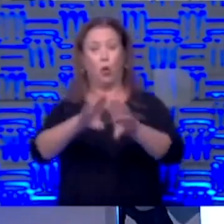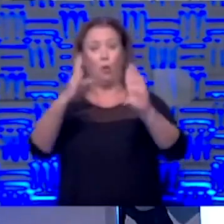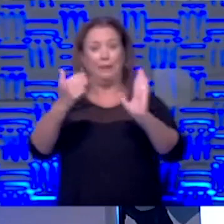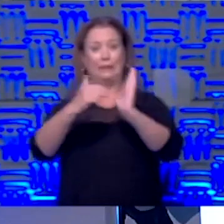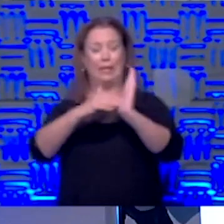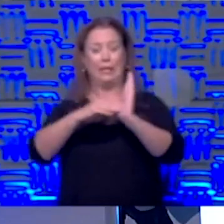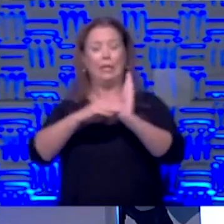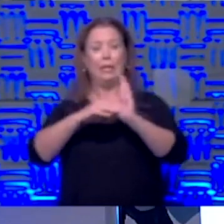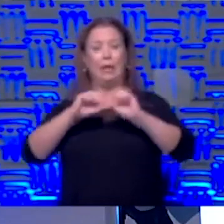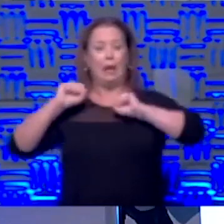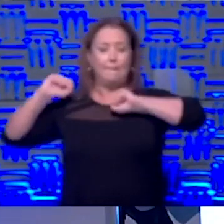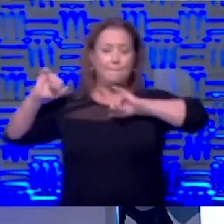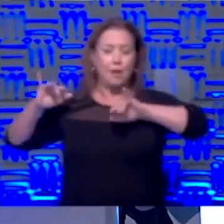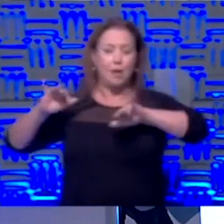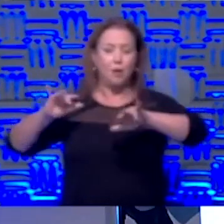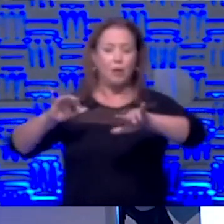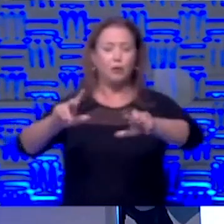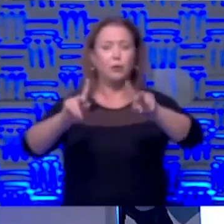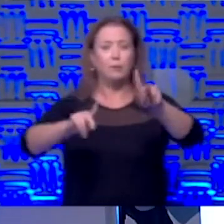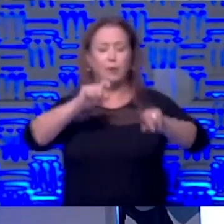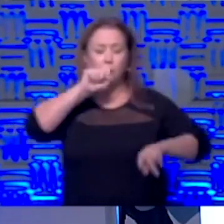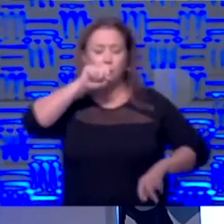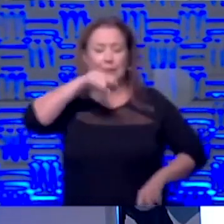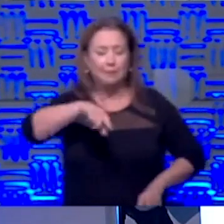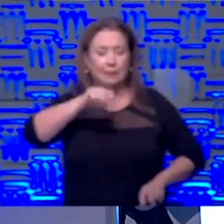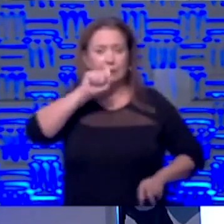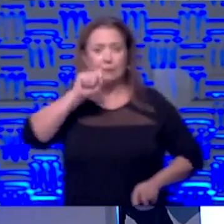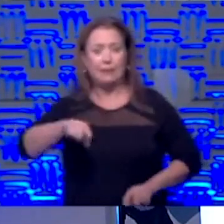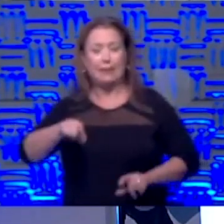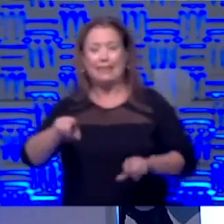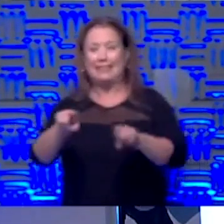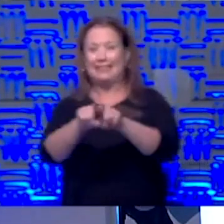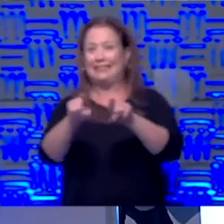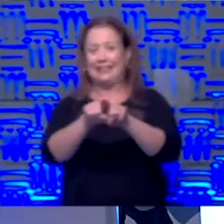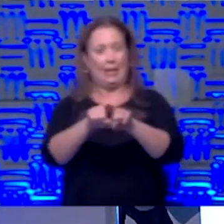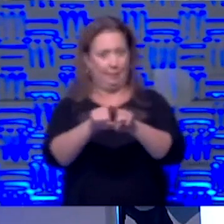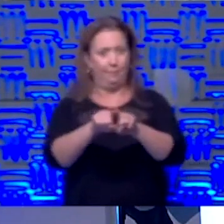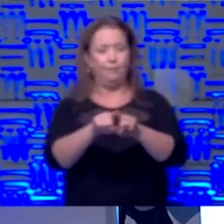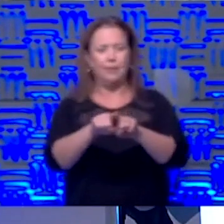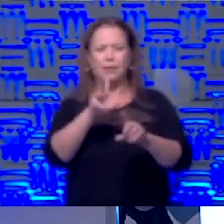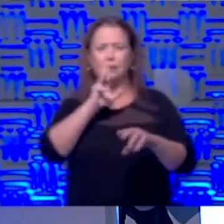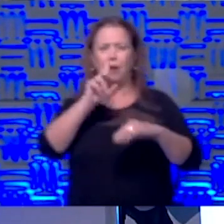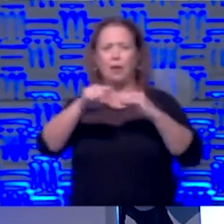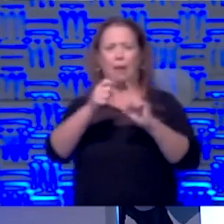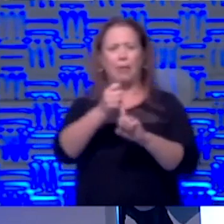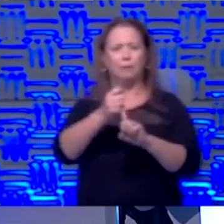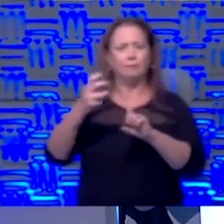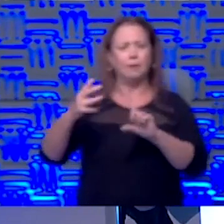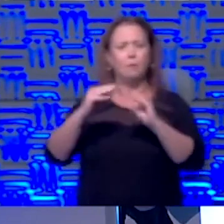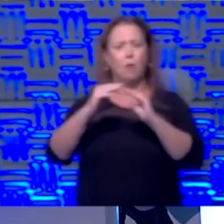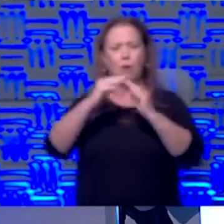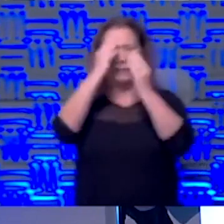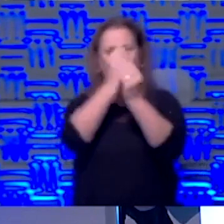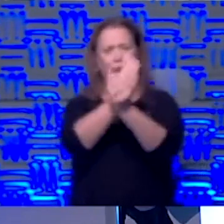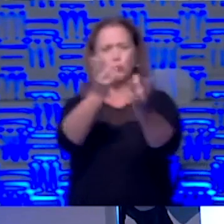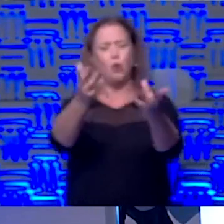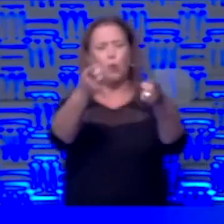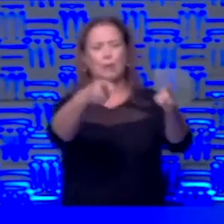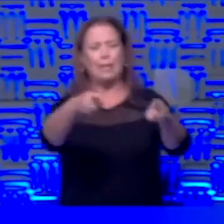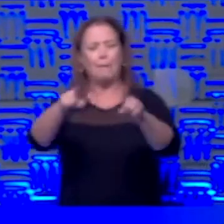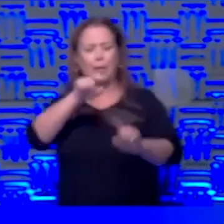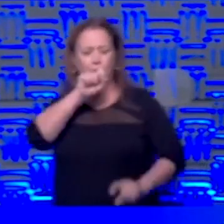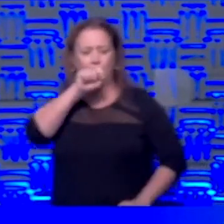sort of a mass migration of a lot of people in. We're going to be doing the same kind of spit testing. So let's talk a little bit about that to let our audience know about it.